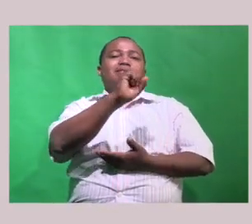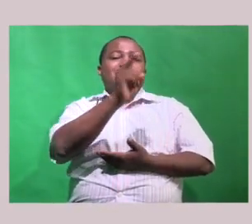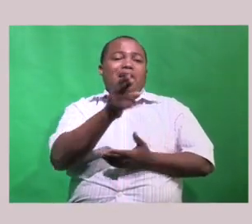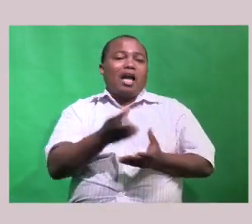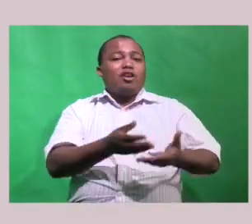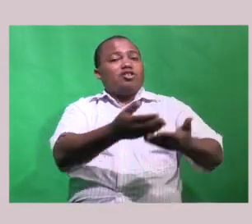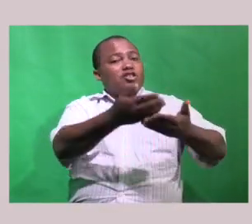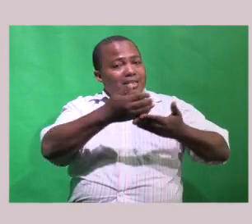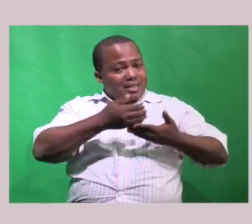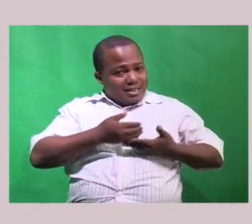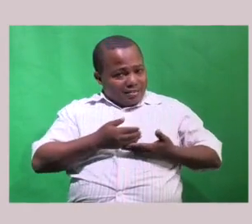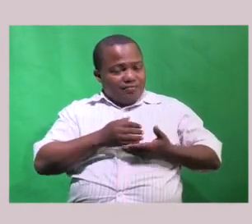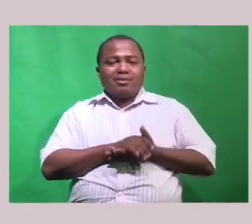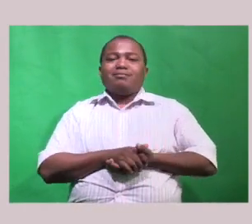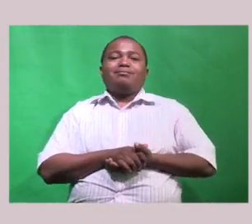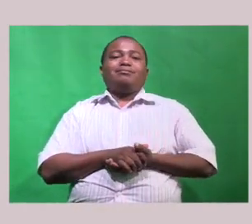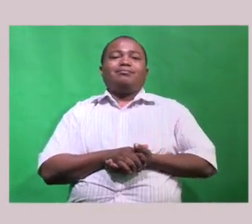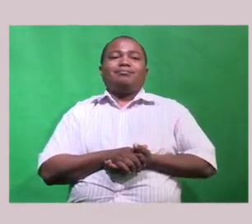received,